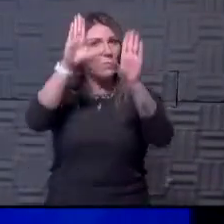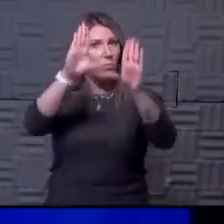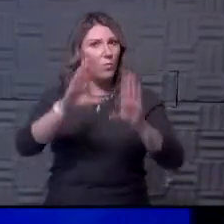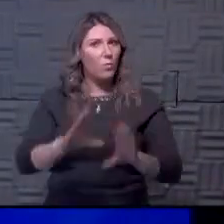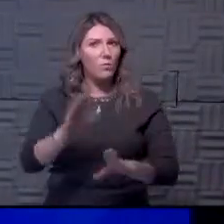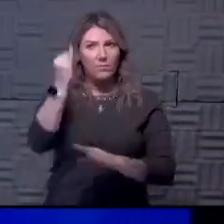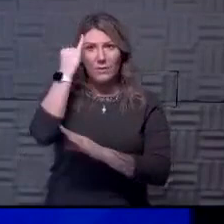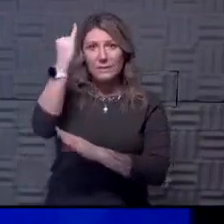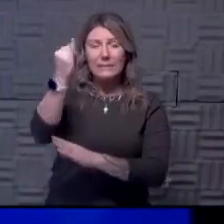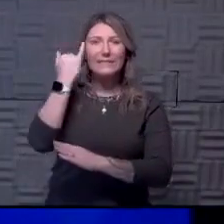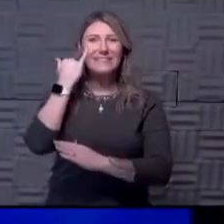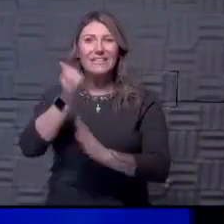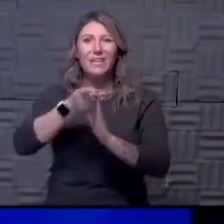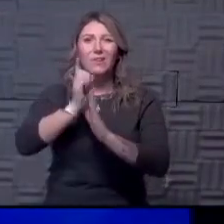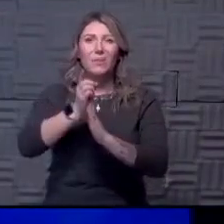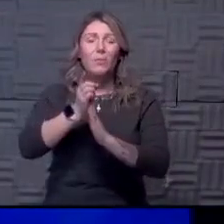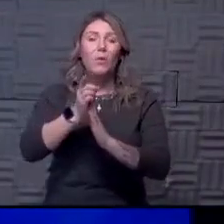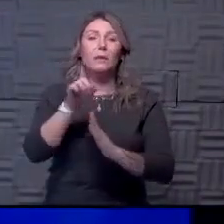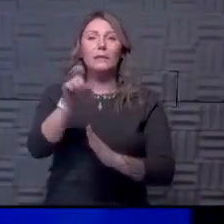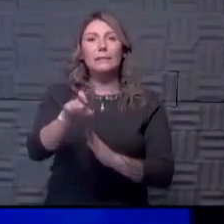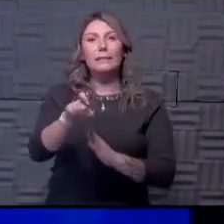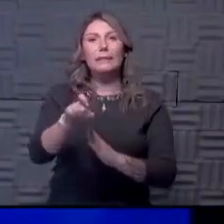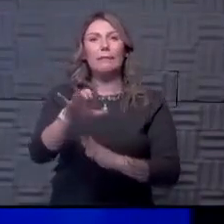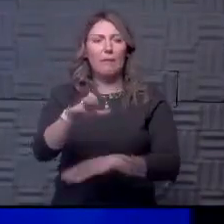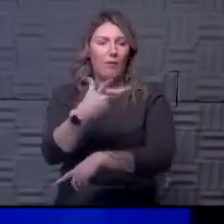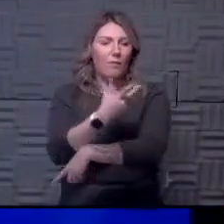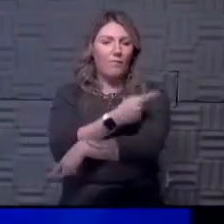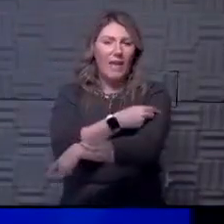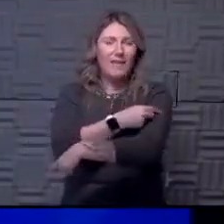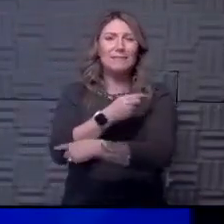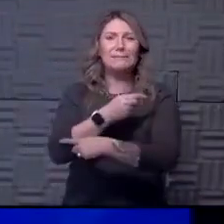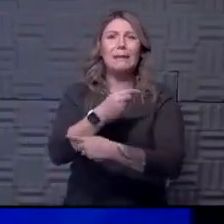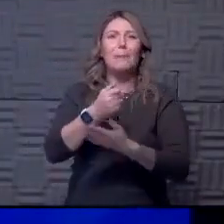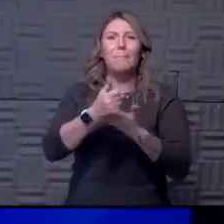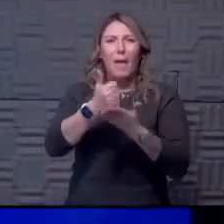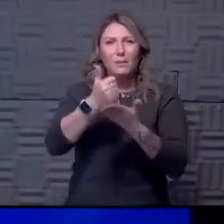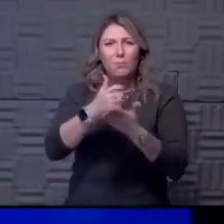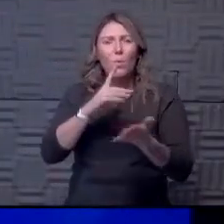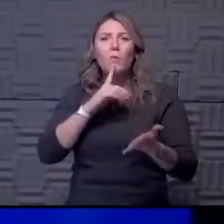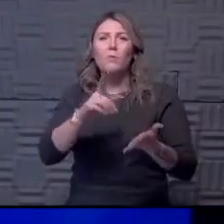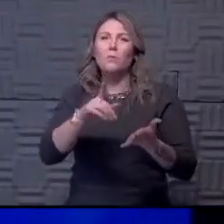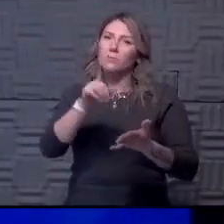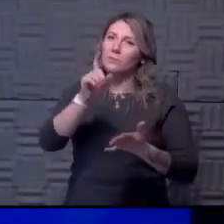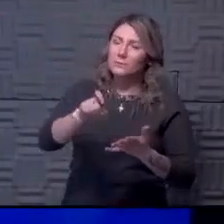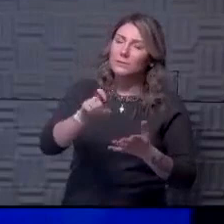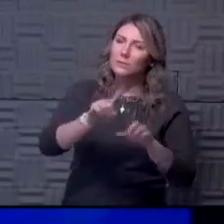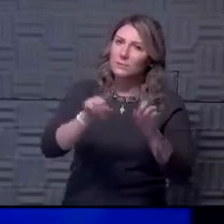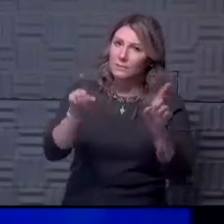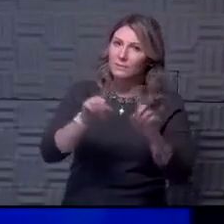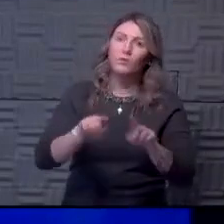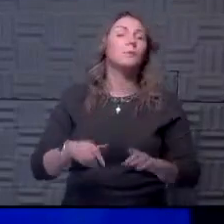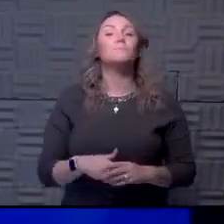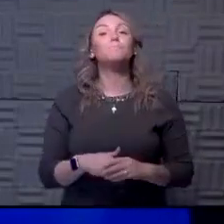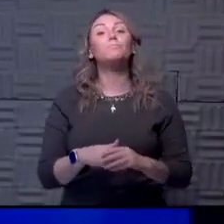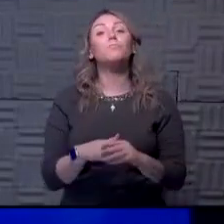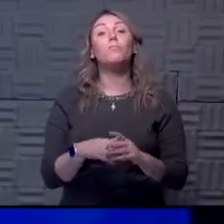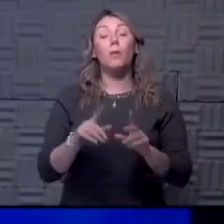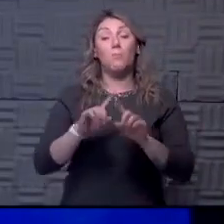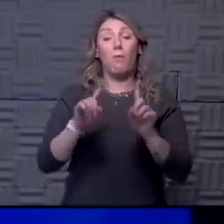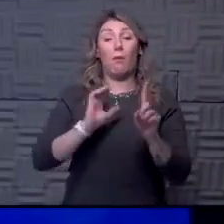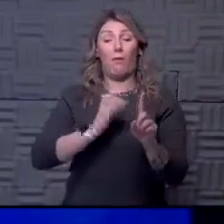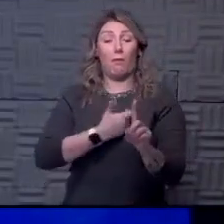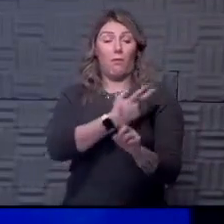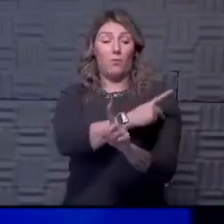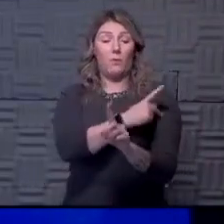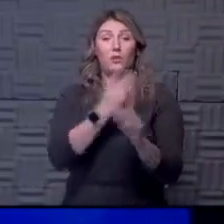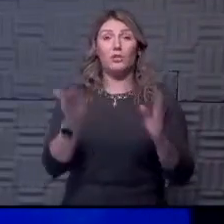If we go to the point of having a vaccine passport, I think we're going to have to do it a little differently. Many places, now for our patients at least who are being vaccinated here at